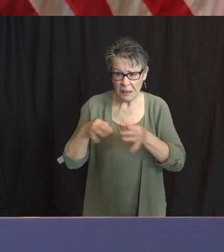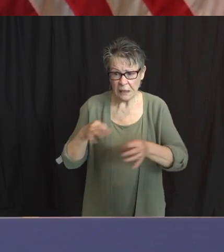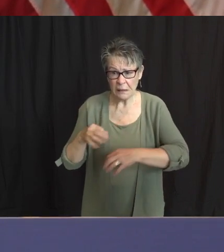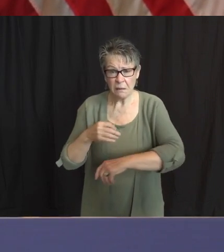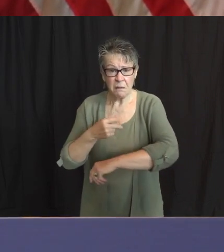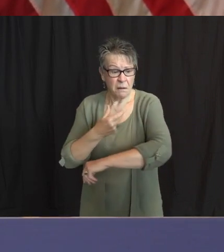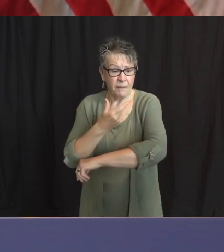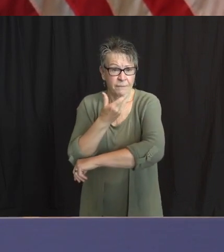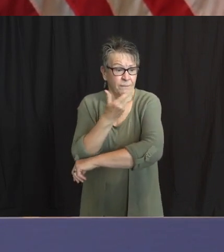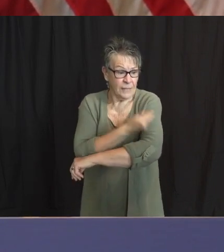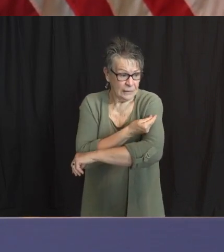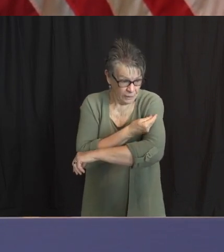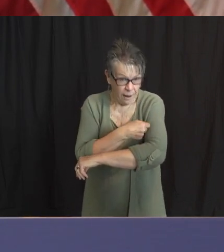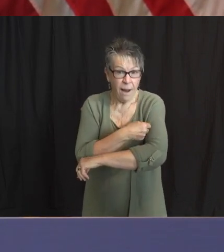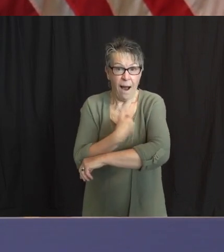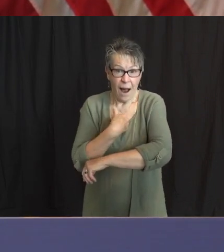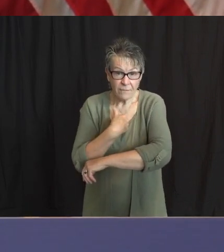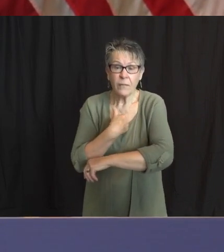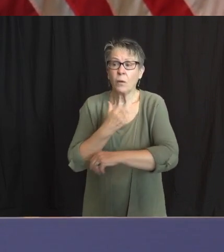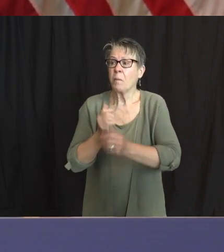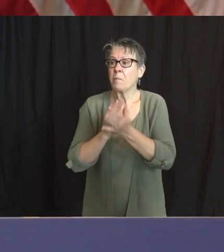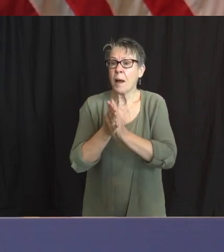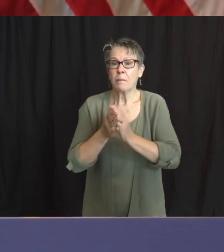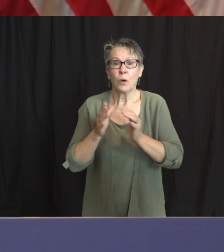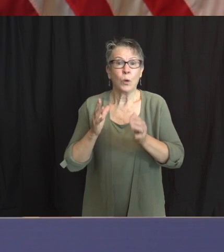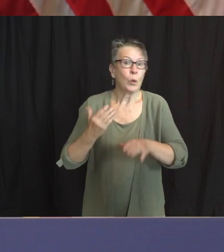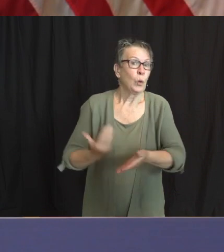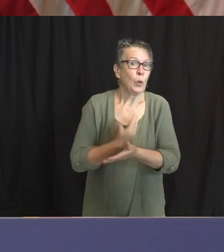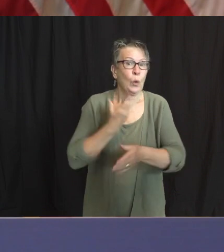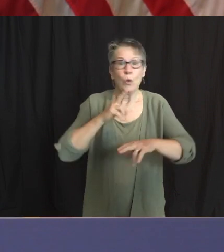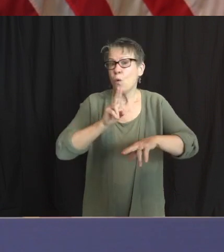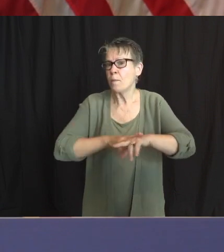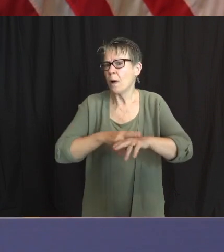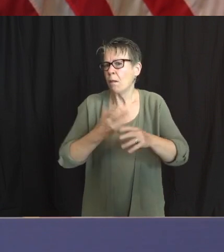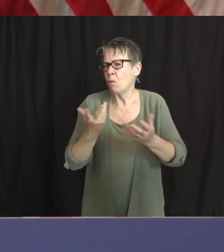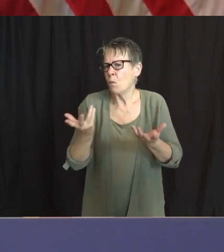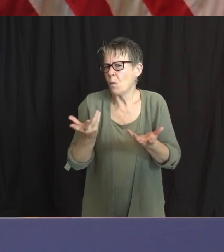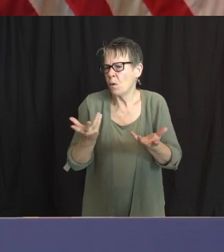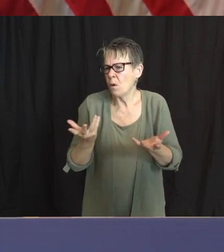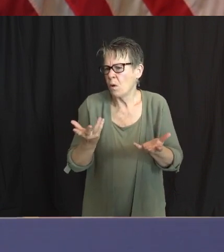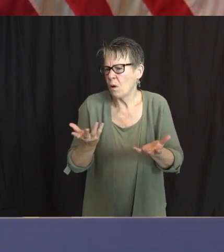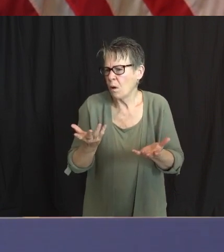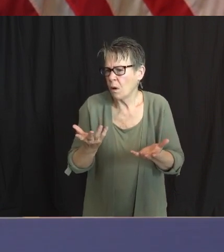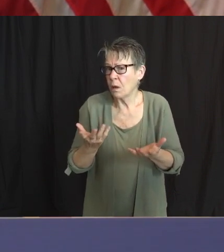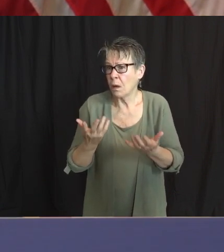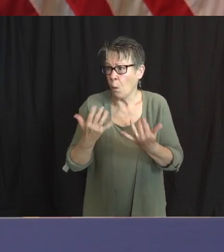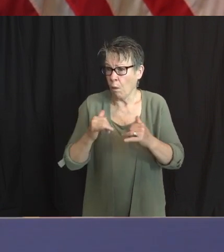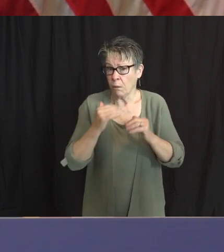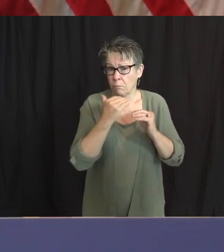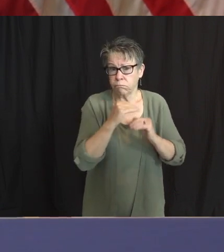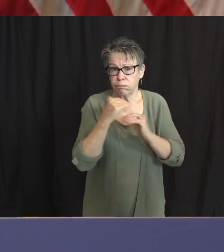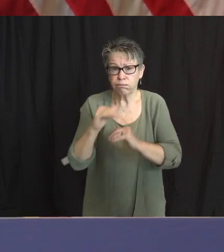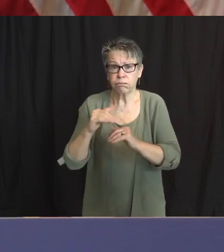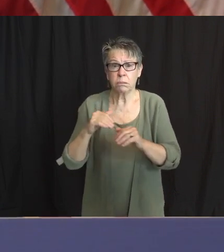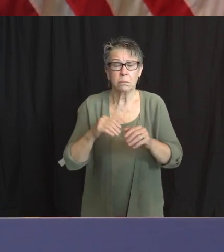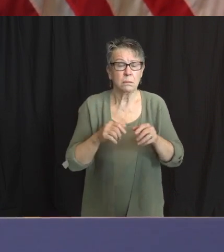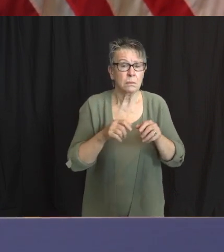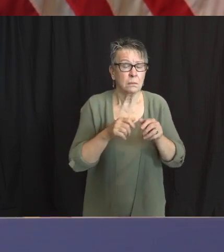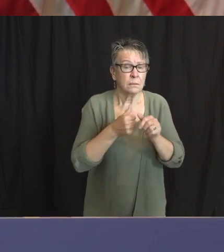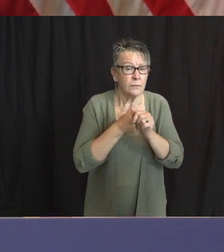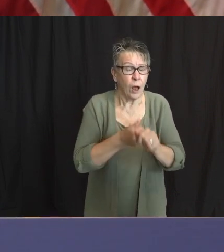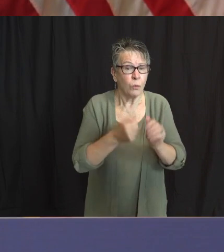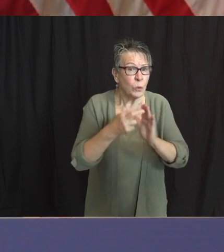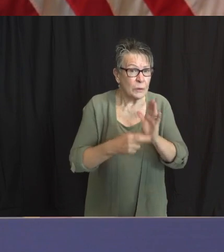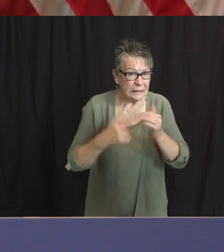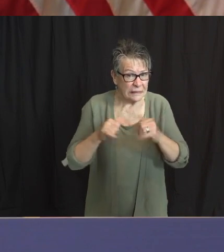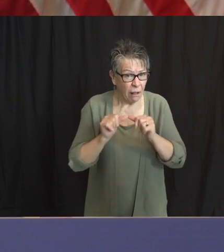place as long as, folks like Dr. Fauci are saying a vaccine might not come around for 18 months? Could we be staring down the barrel of 18 months